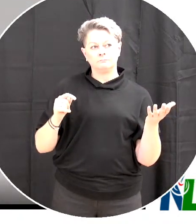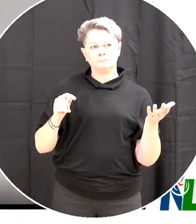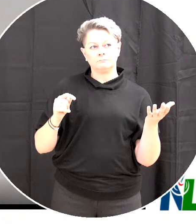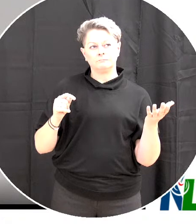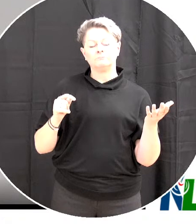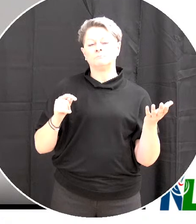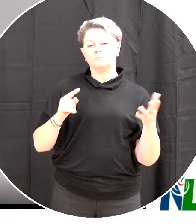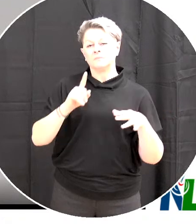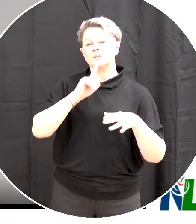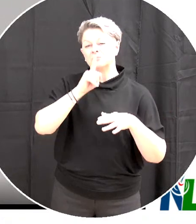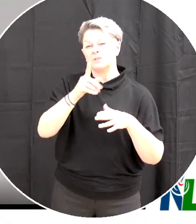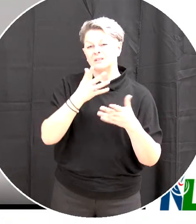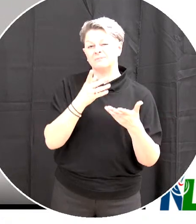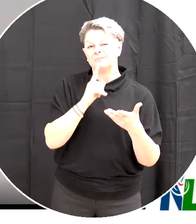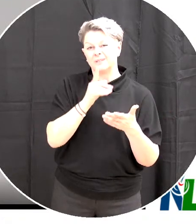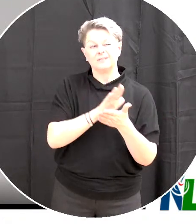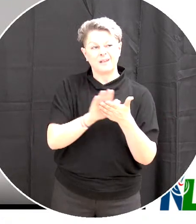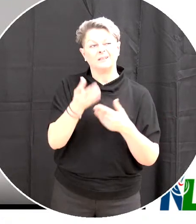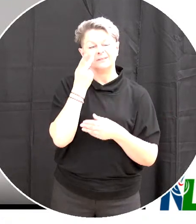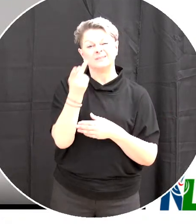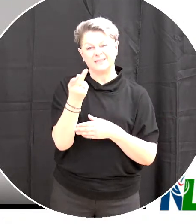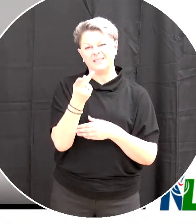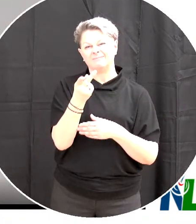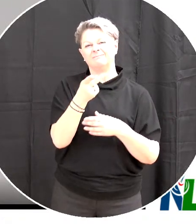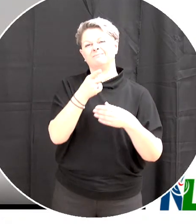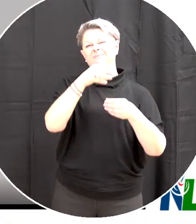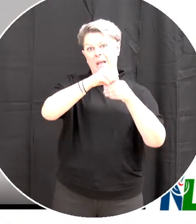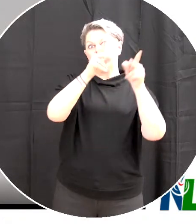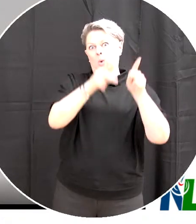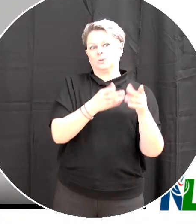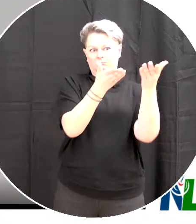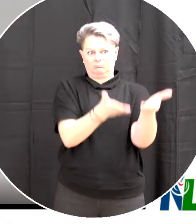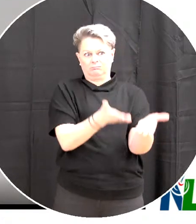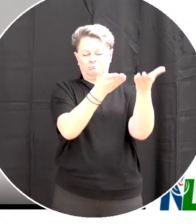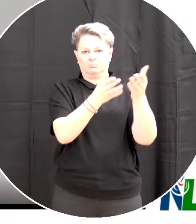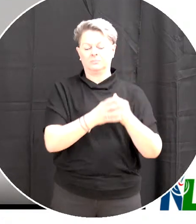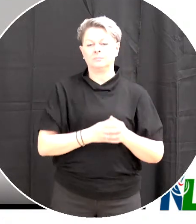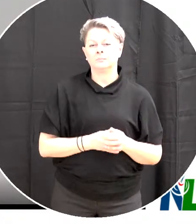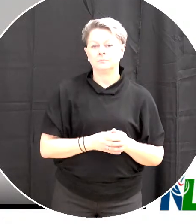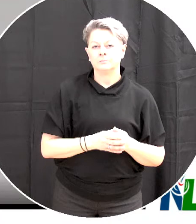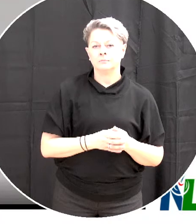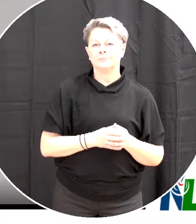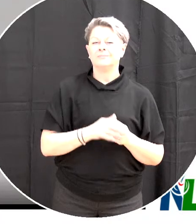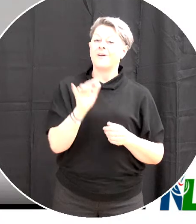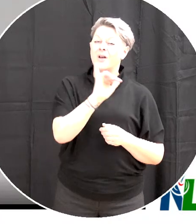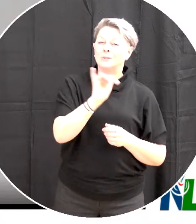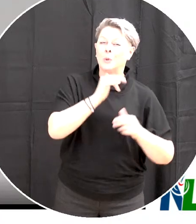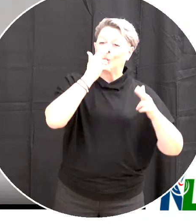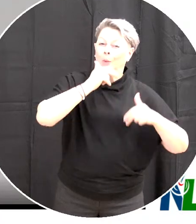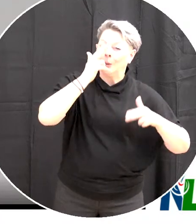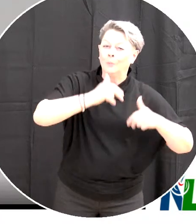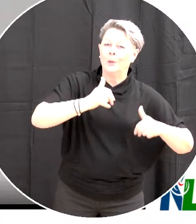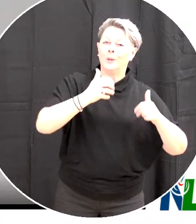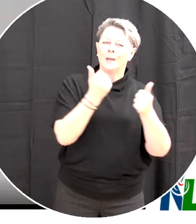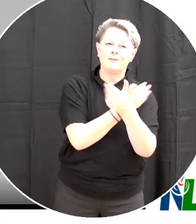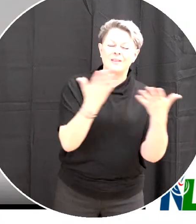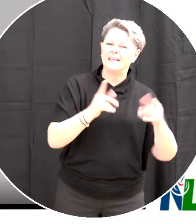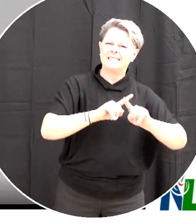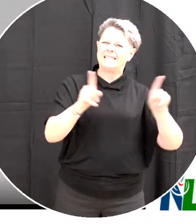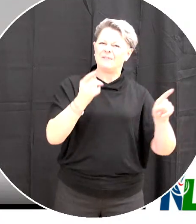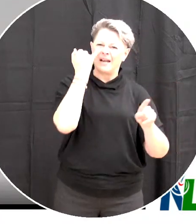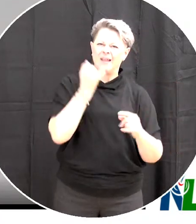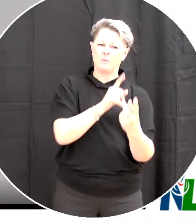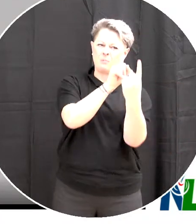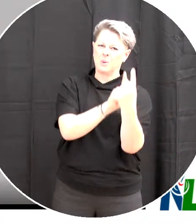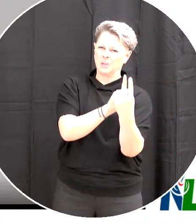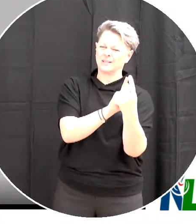make it is nice to see them. And, it's a funny thing, but like humor and tone just transcend better in a room. Like I